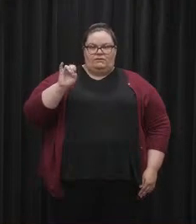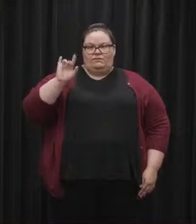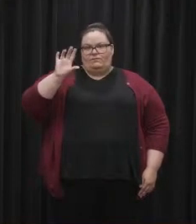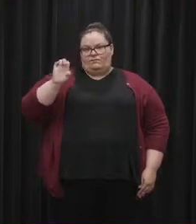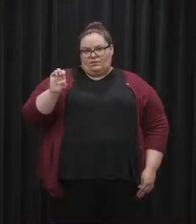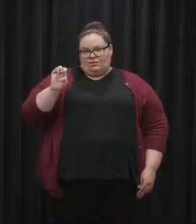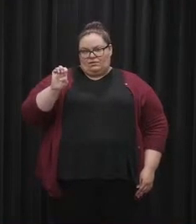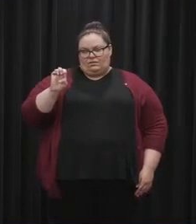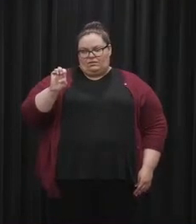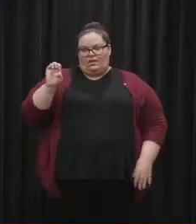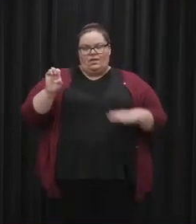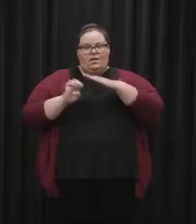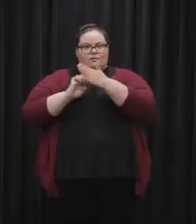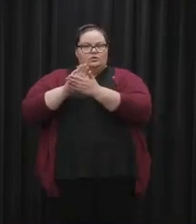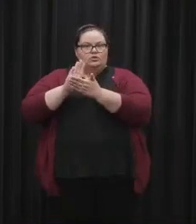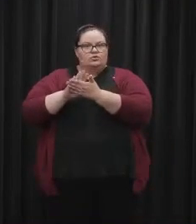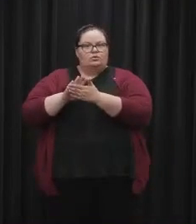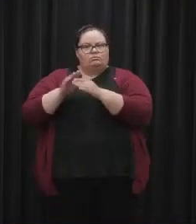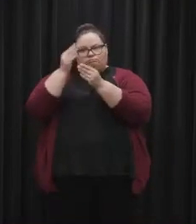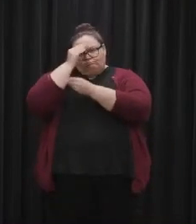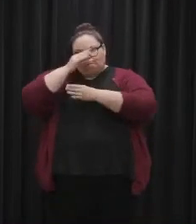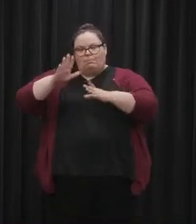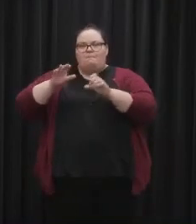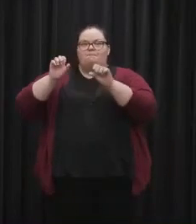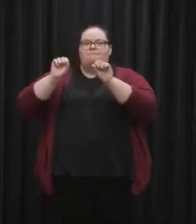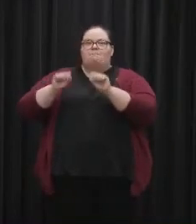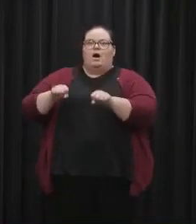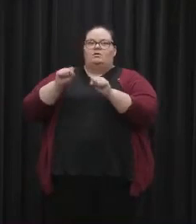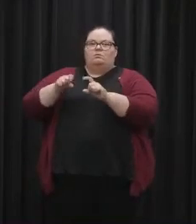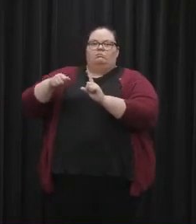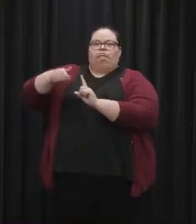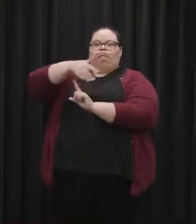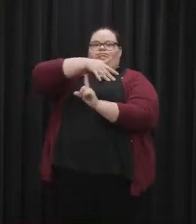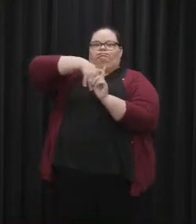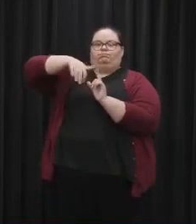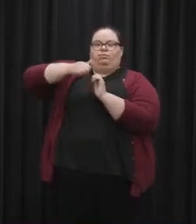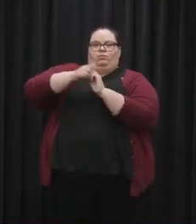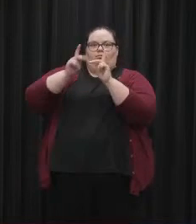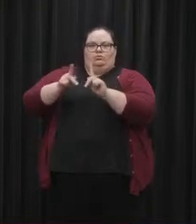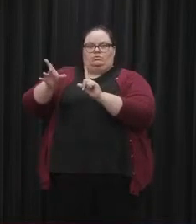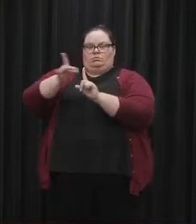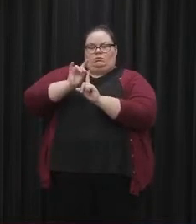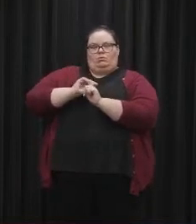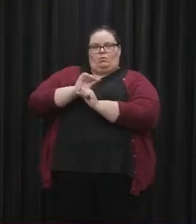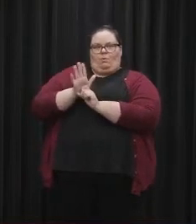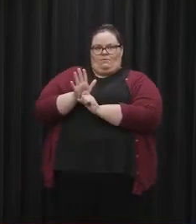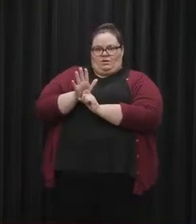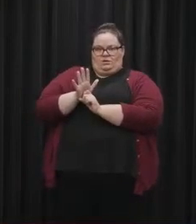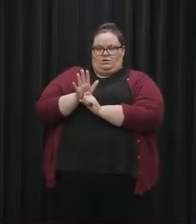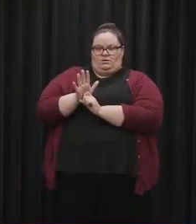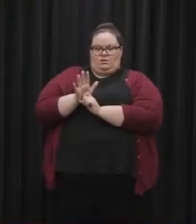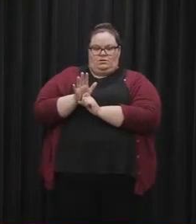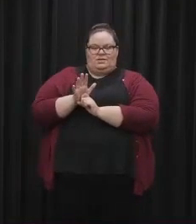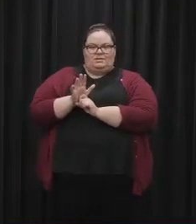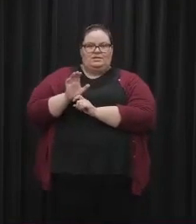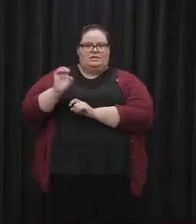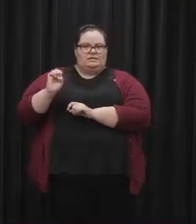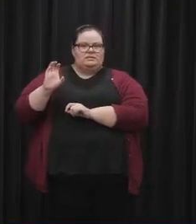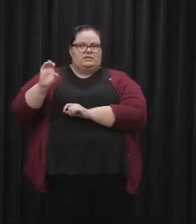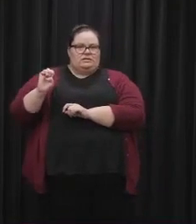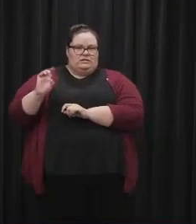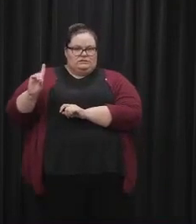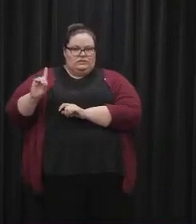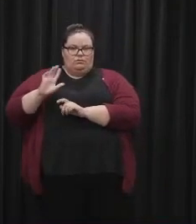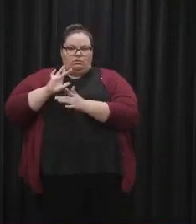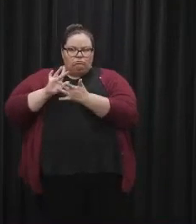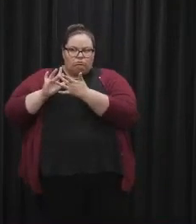had been notified of a possible exposure to an individual who tested positive for COVID-19, and that EECD will be following up with the